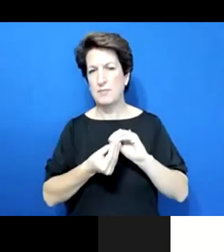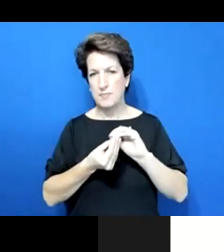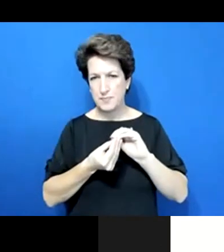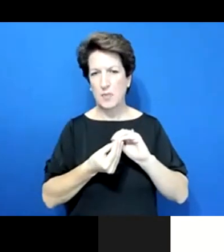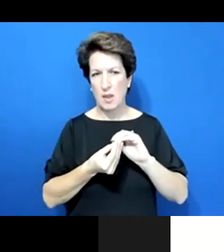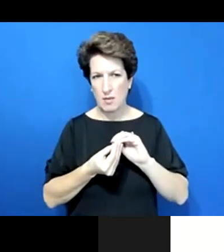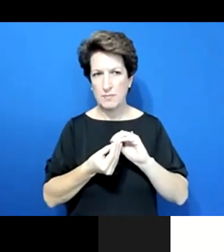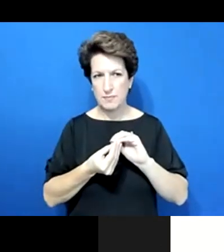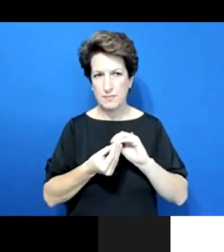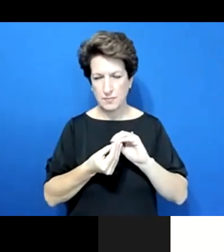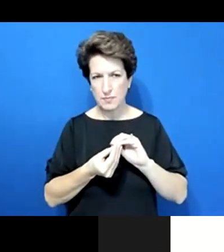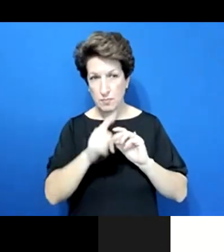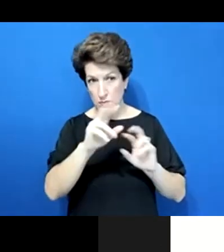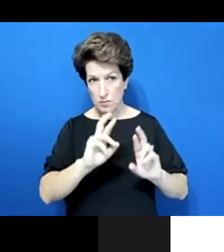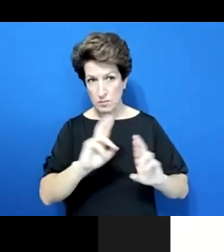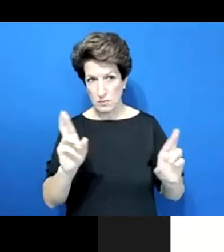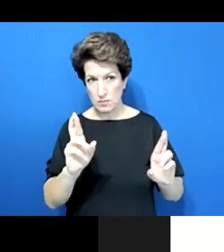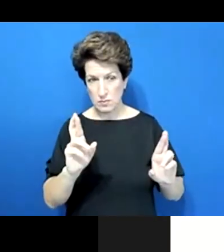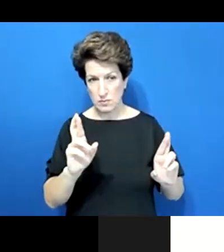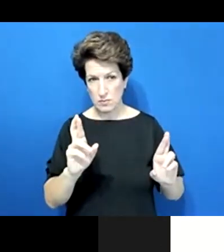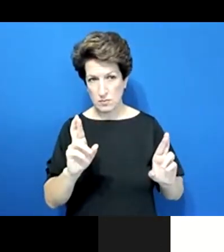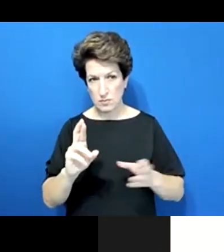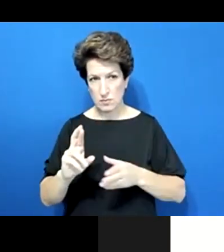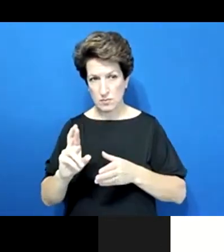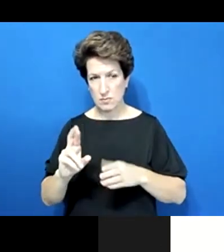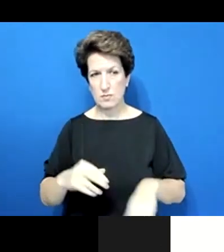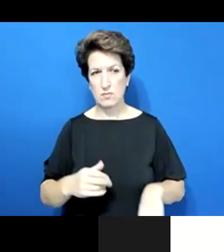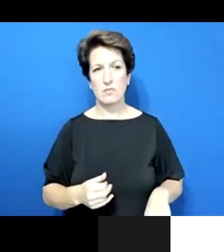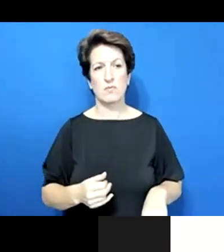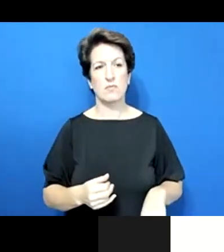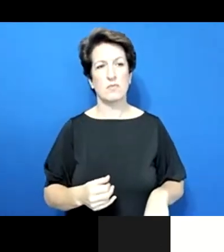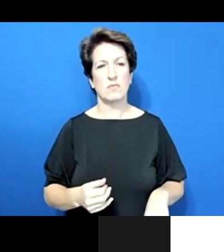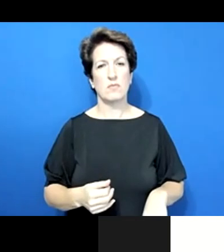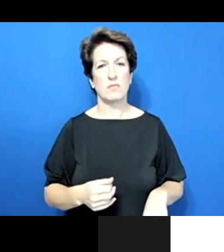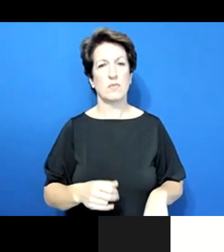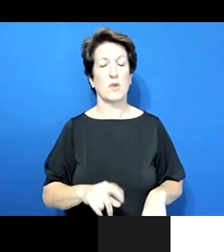if you're ready for it. I'm just Yes. sure. So the full number is